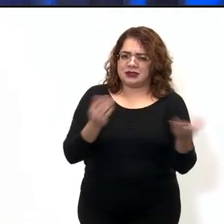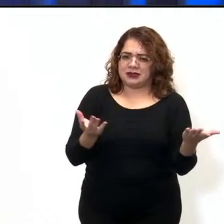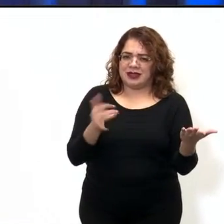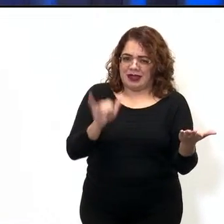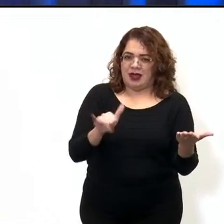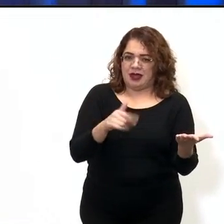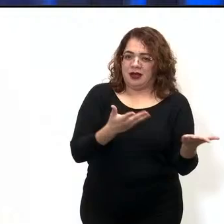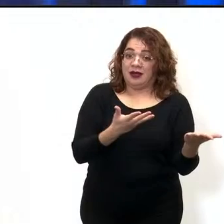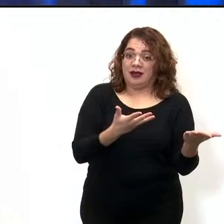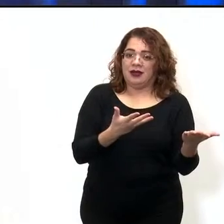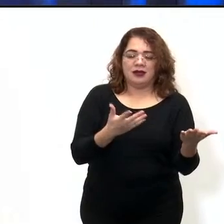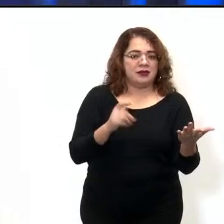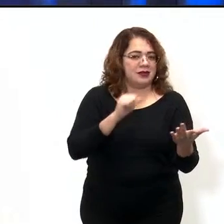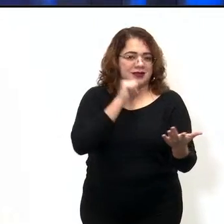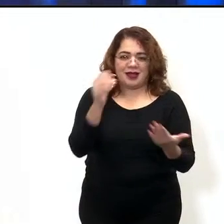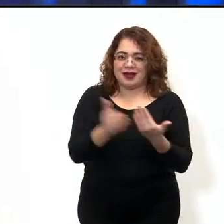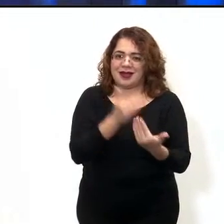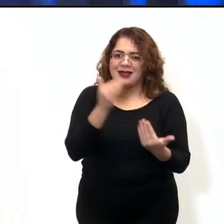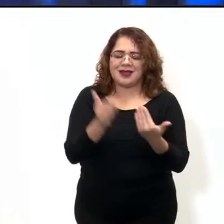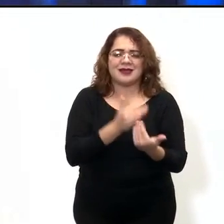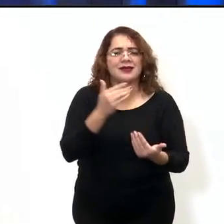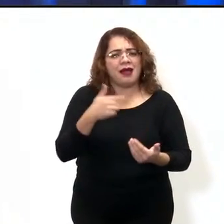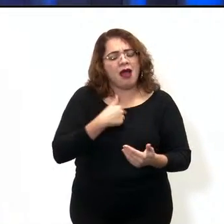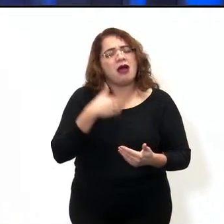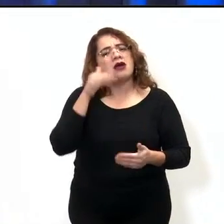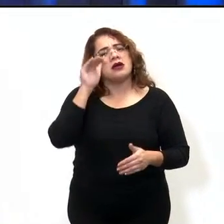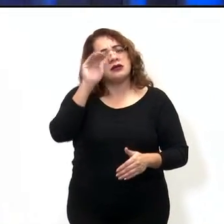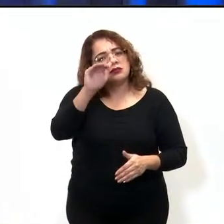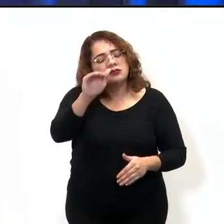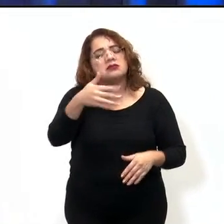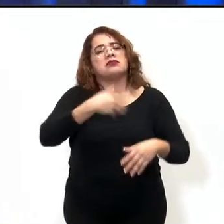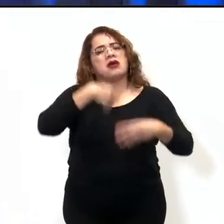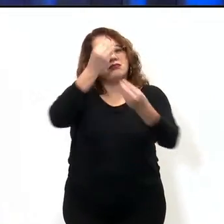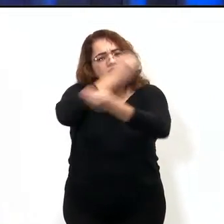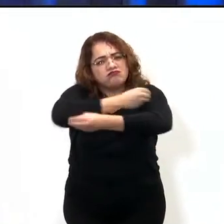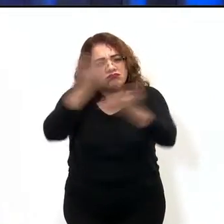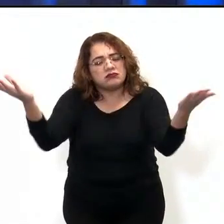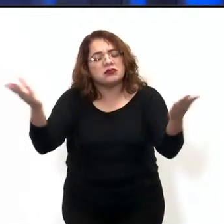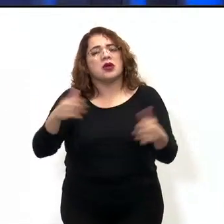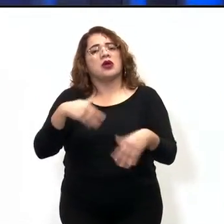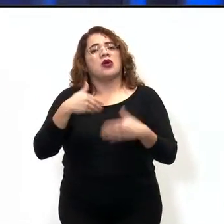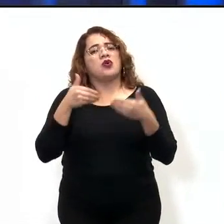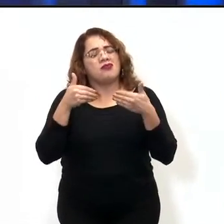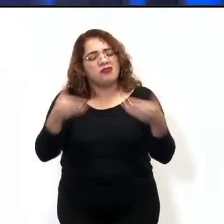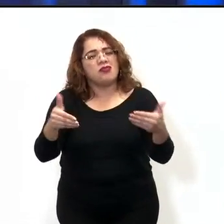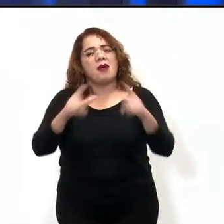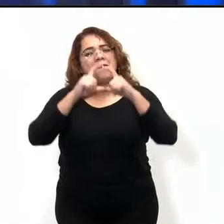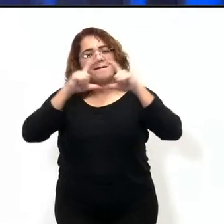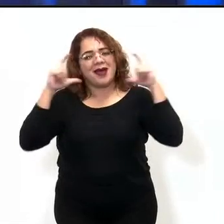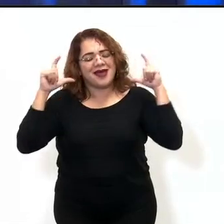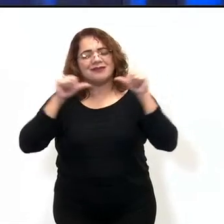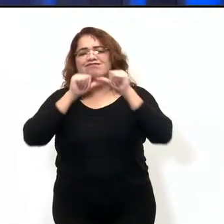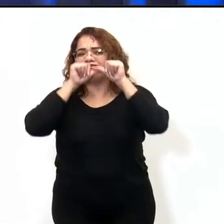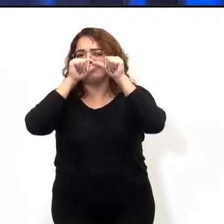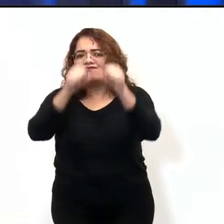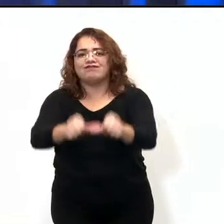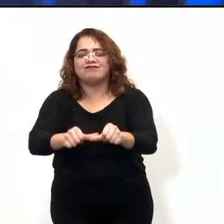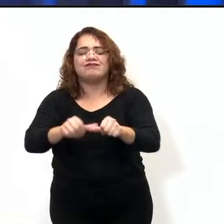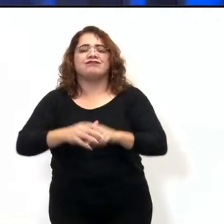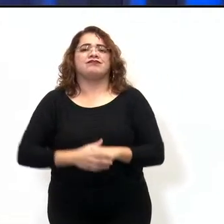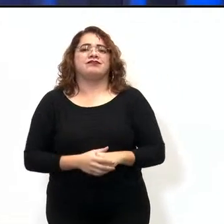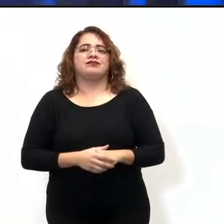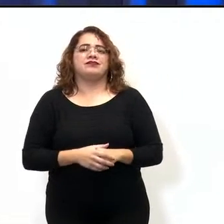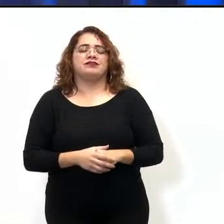not as easy as me just saying, wear a mask and everyone wears one. It is